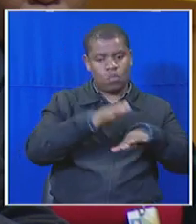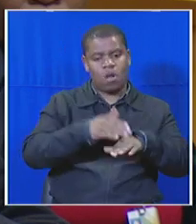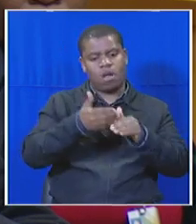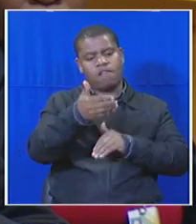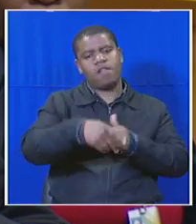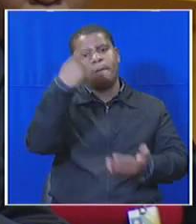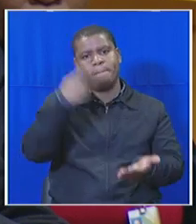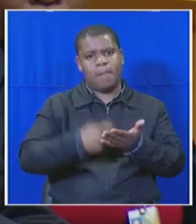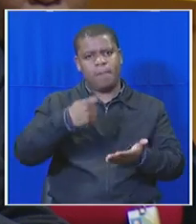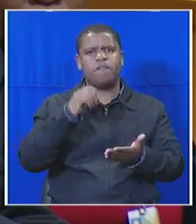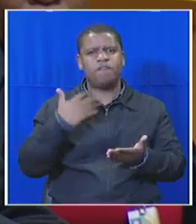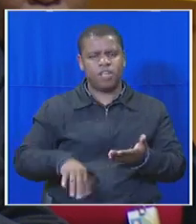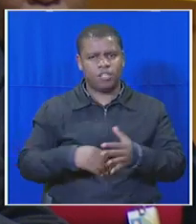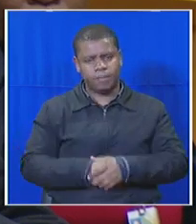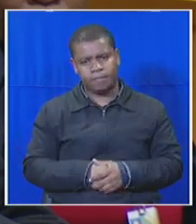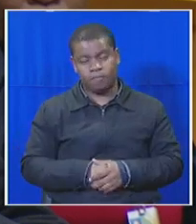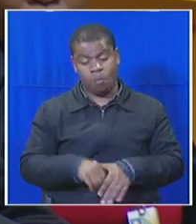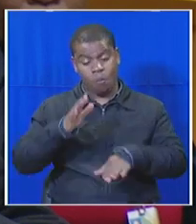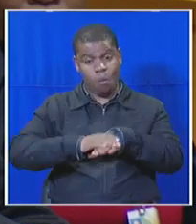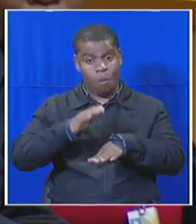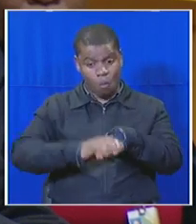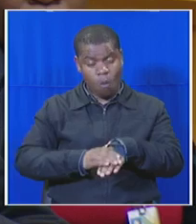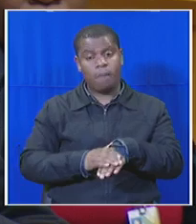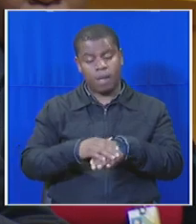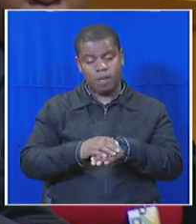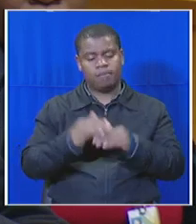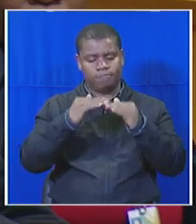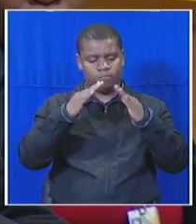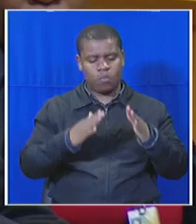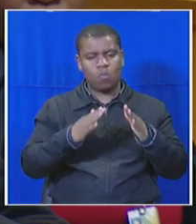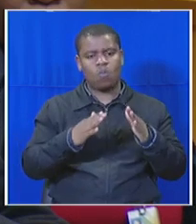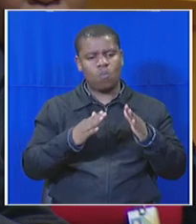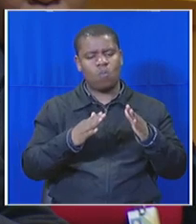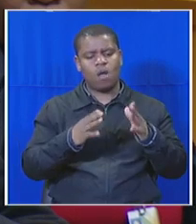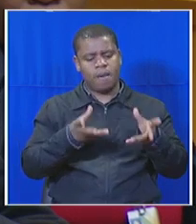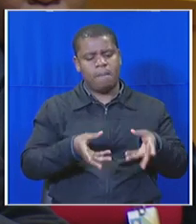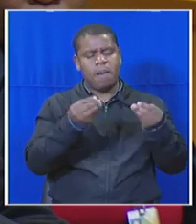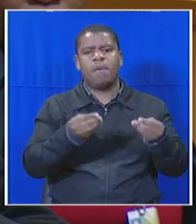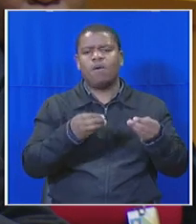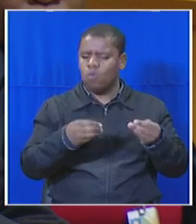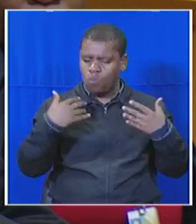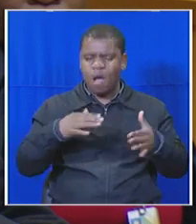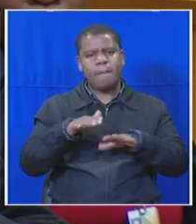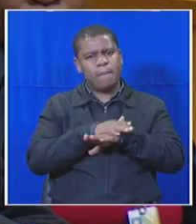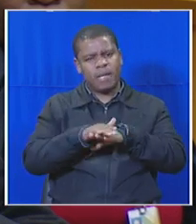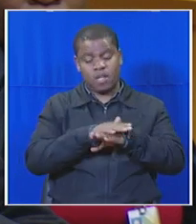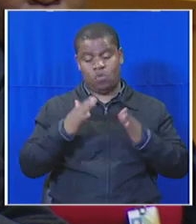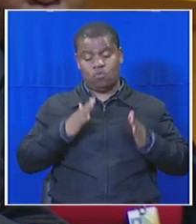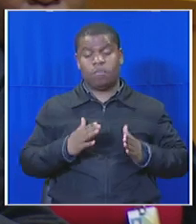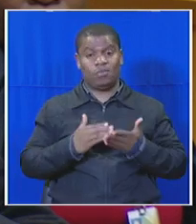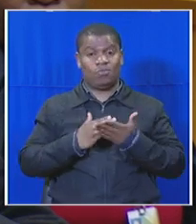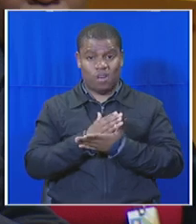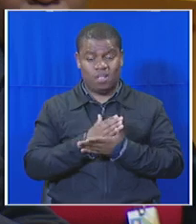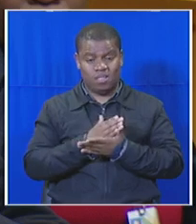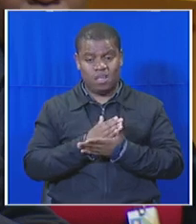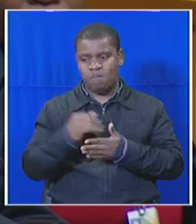auction. Further acknowledge that a shelter is a basic human right issue. Prioritizing about making money